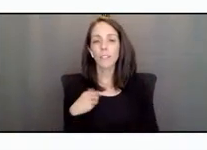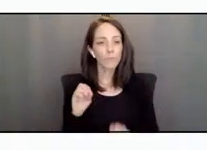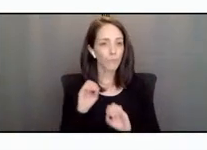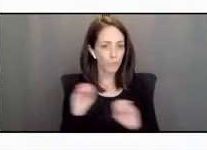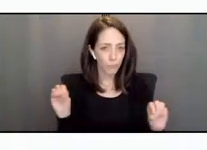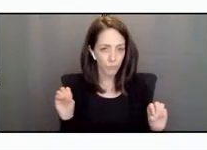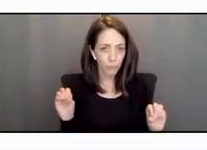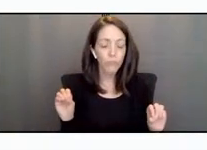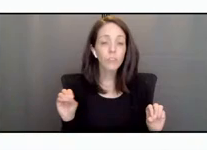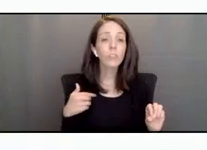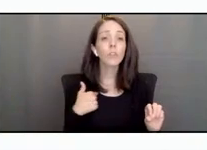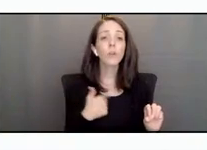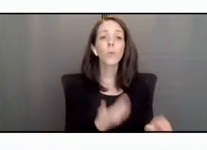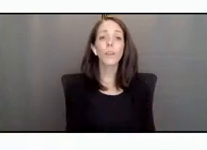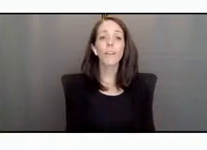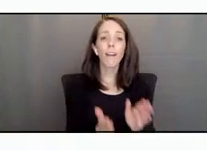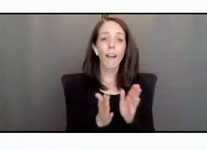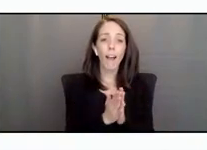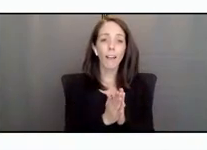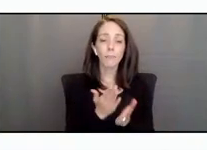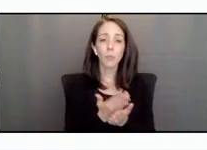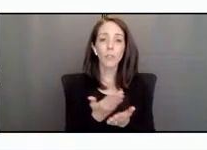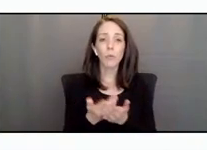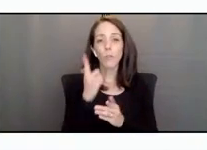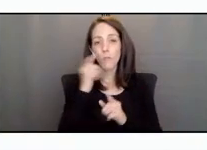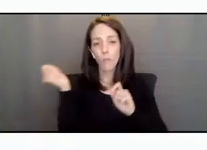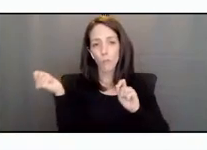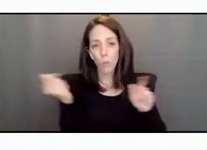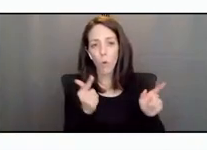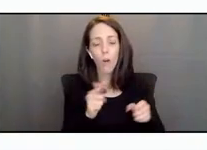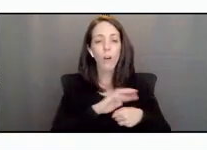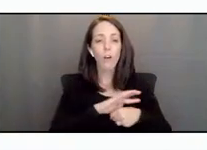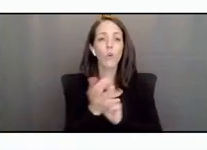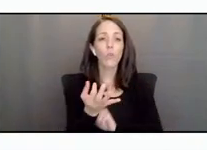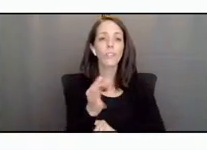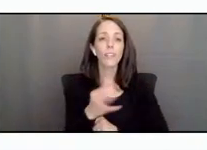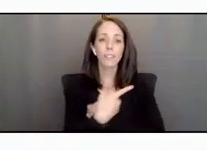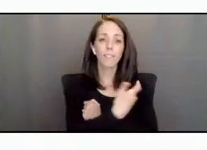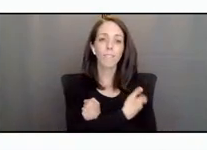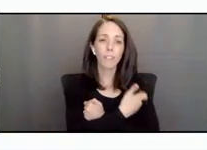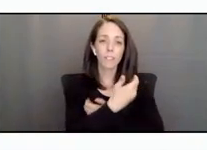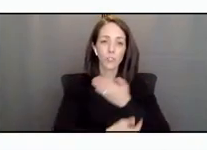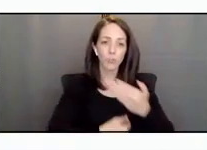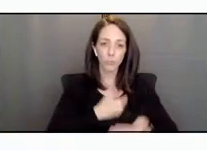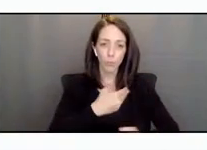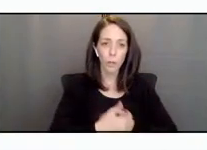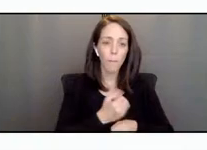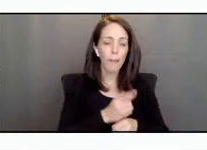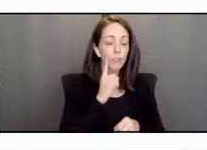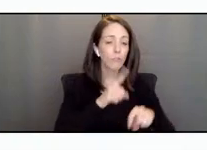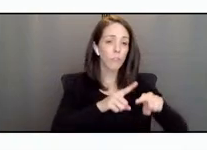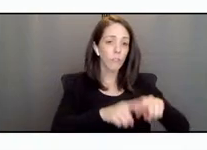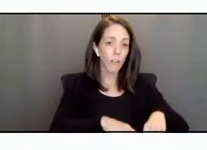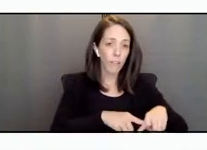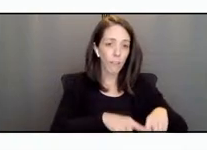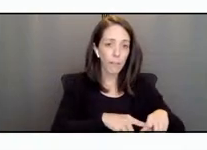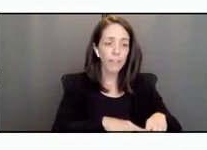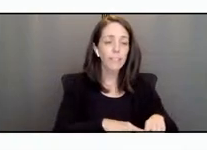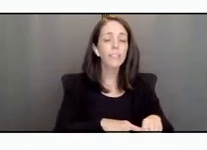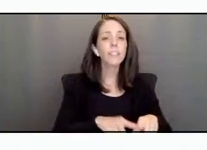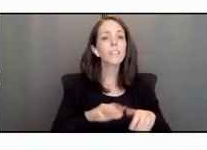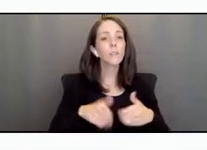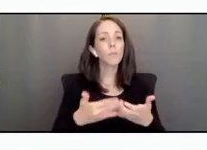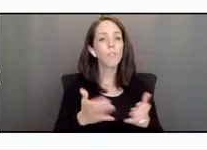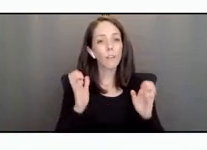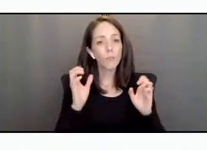OHSU COVID-19 vaccine processes to ensure accountability, cultural humility, and provide mission-based education, advocacy,